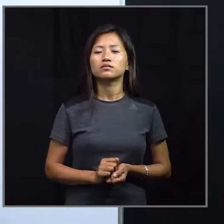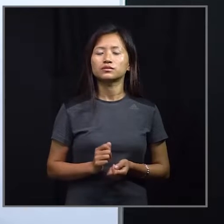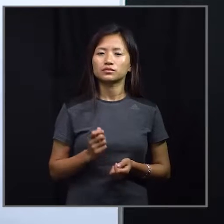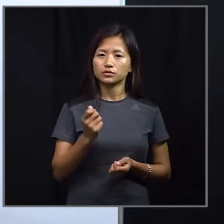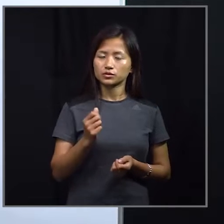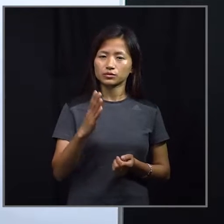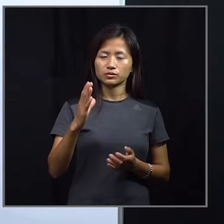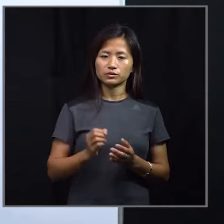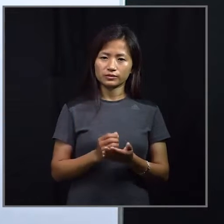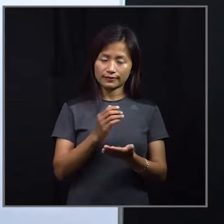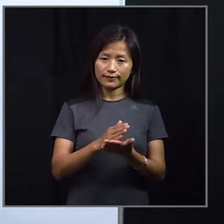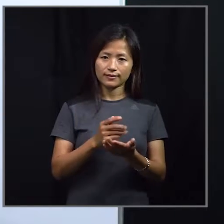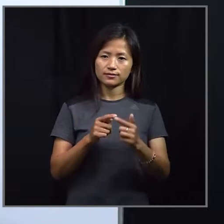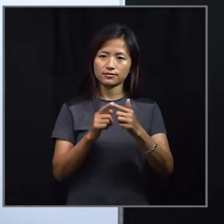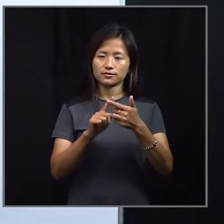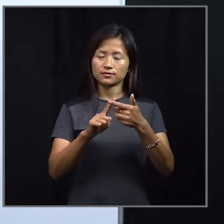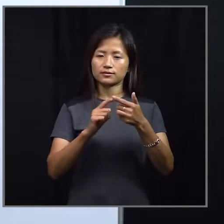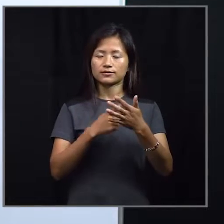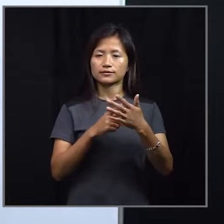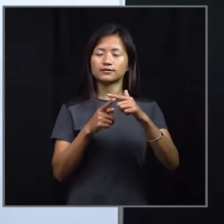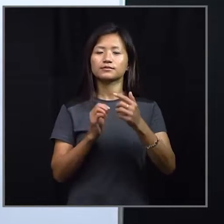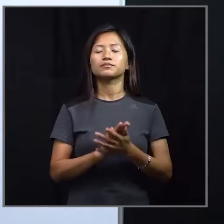more. Why? Because